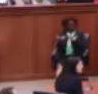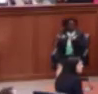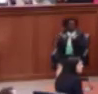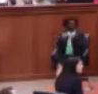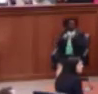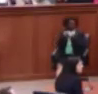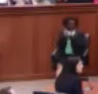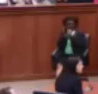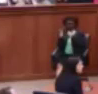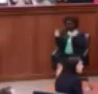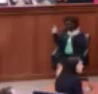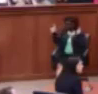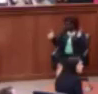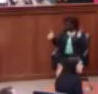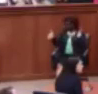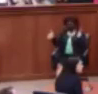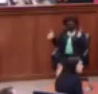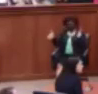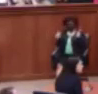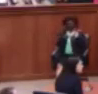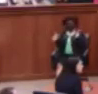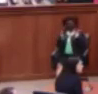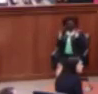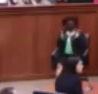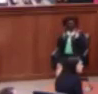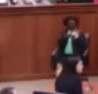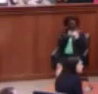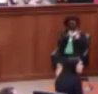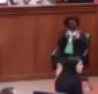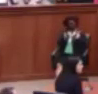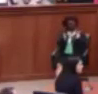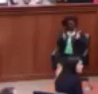the superintendent, did he not